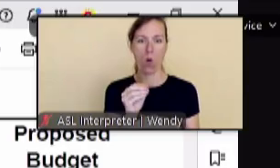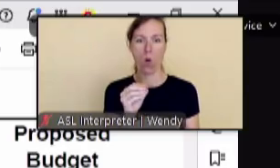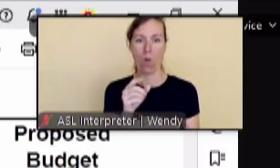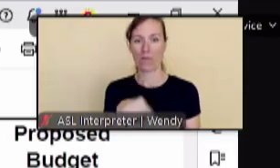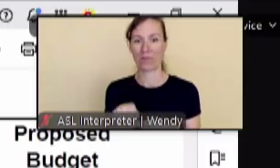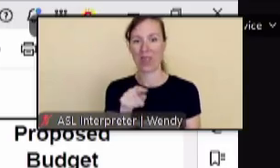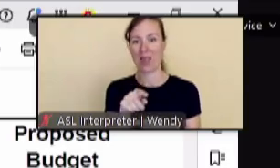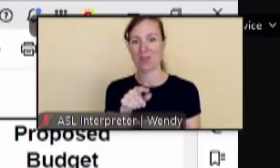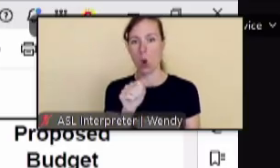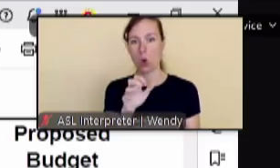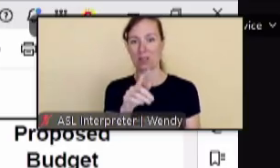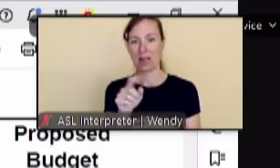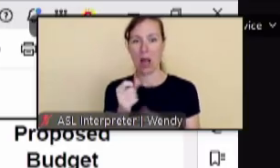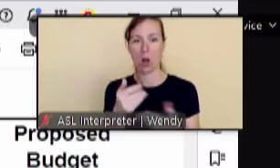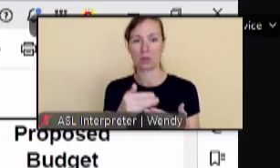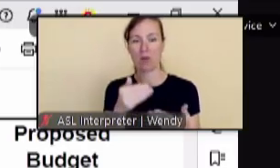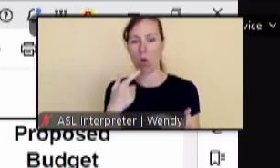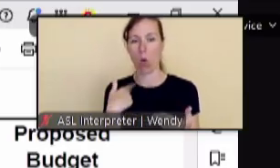bring these into